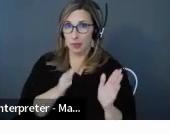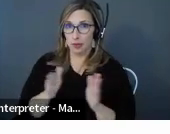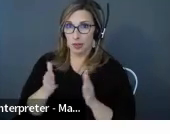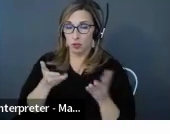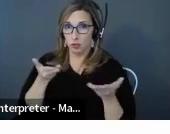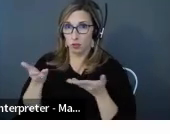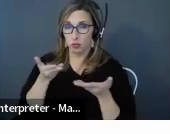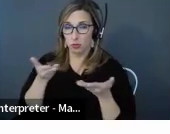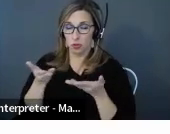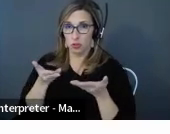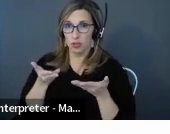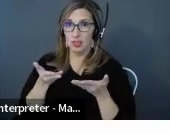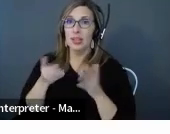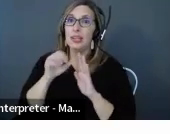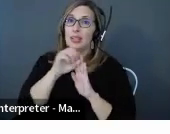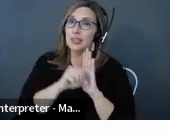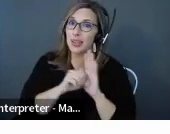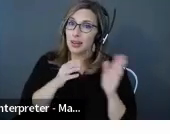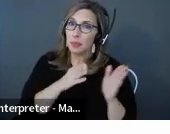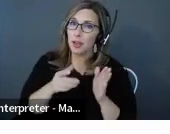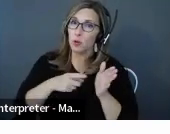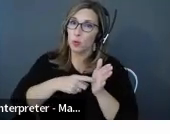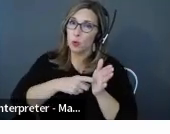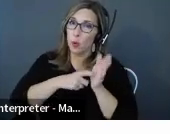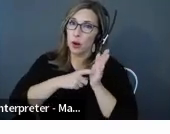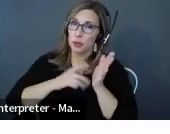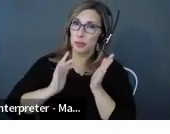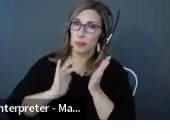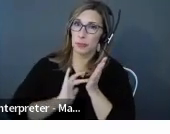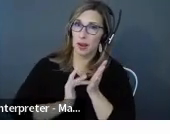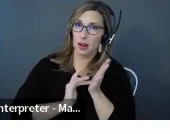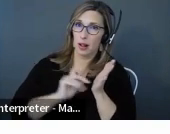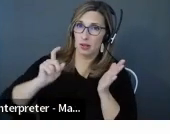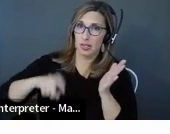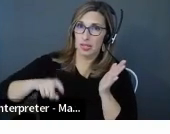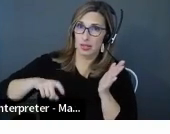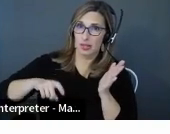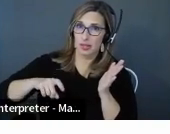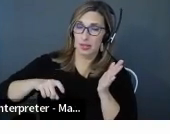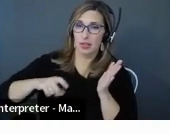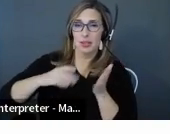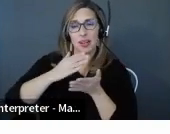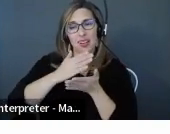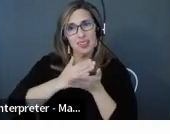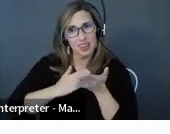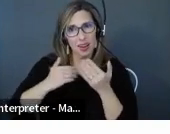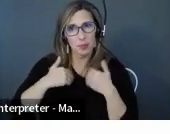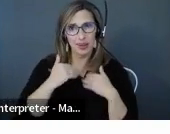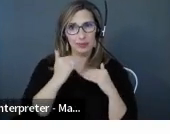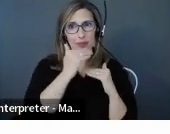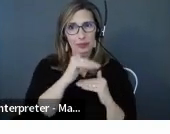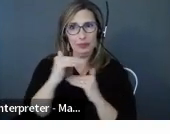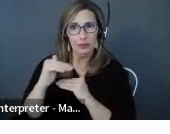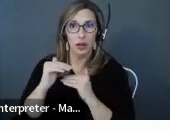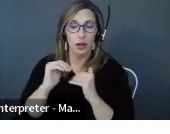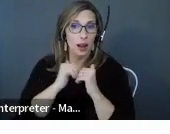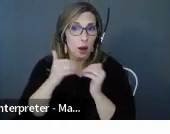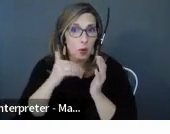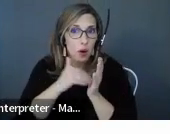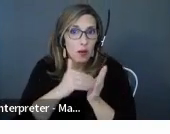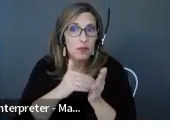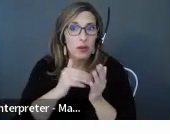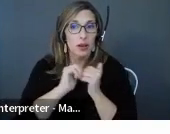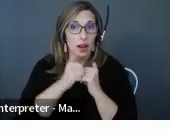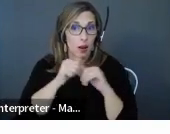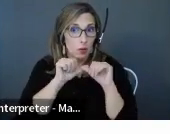services require medical necessity, and some have limits in place on the scope, frequency, and